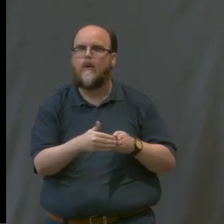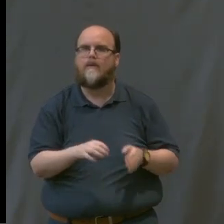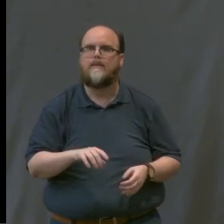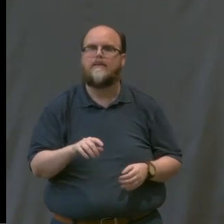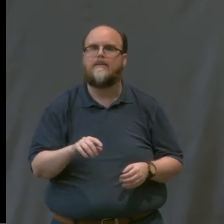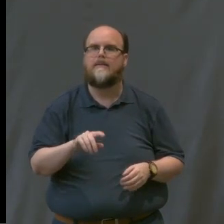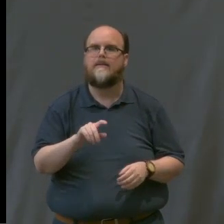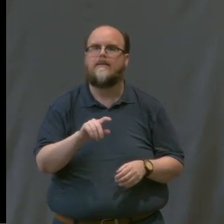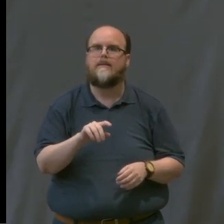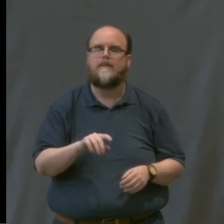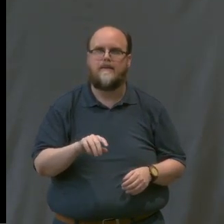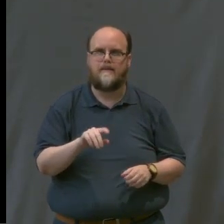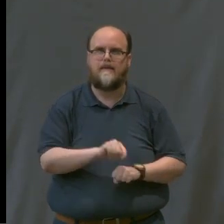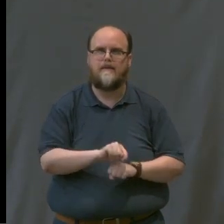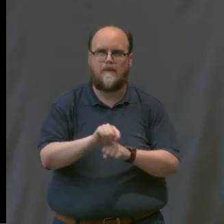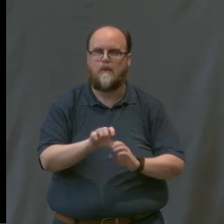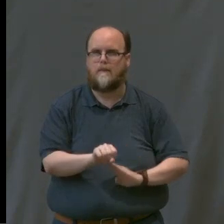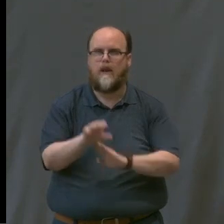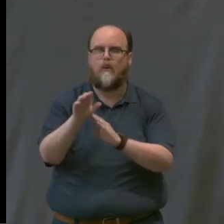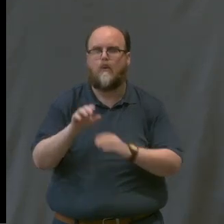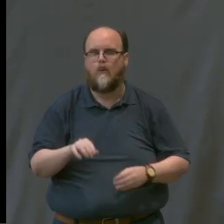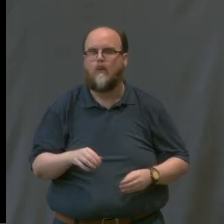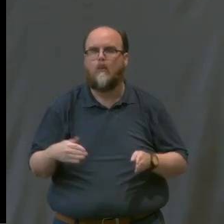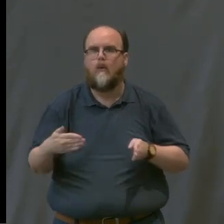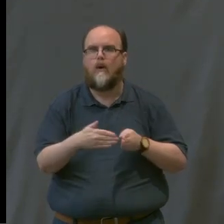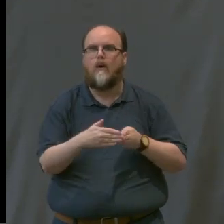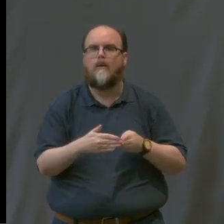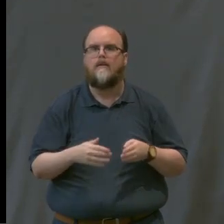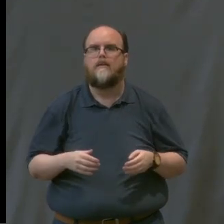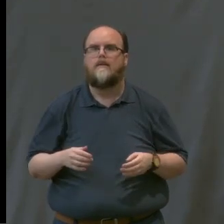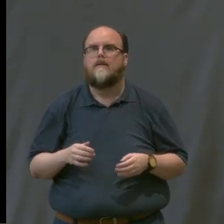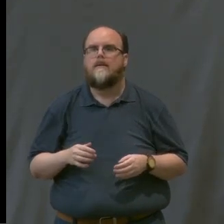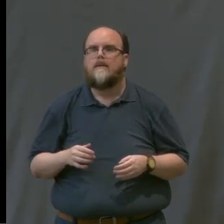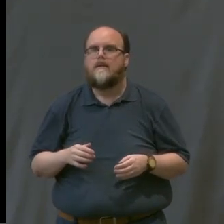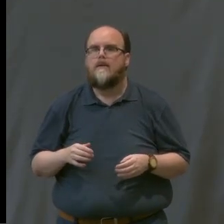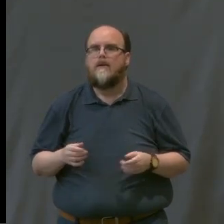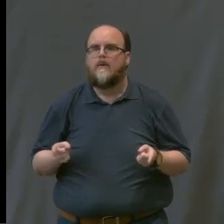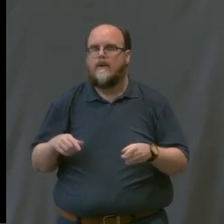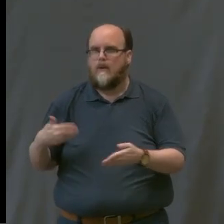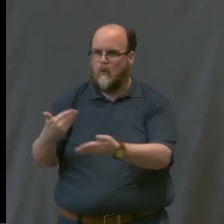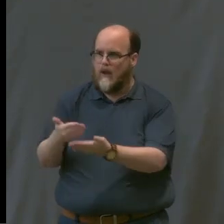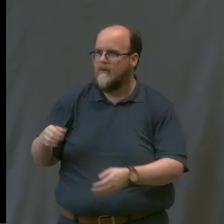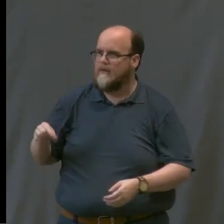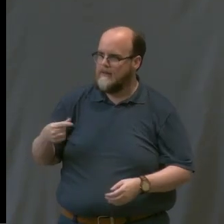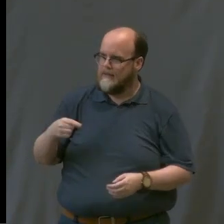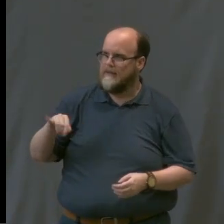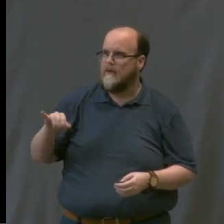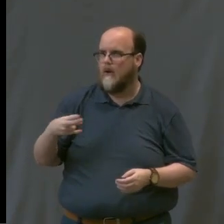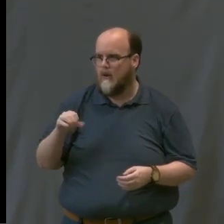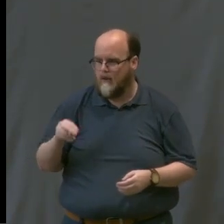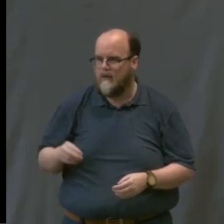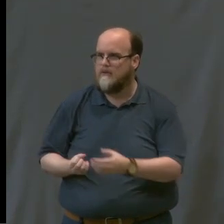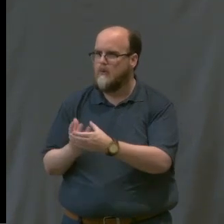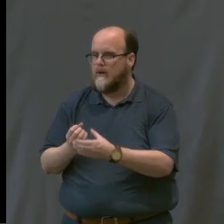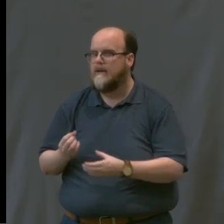the tunnel heads east straight to the Gihon Spring. Now, once he got to Gihon Spring, the story goes